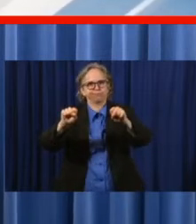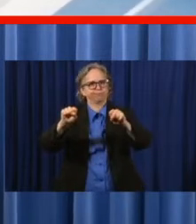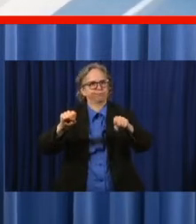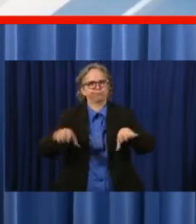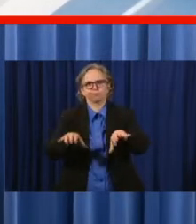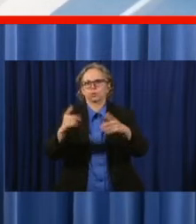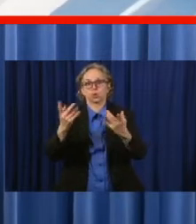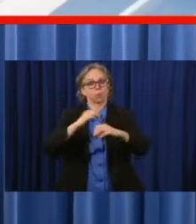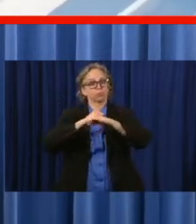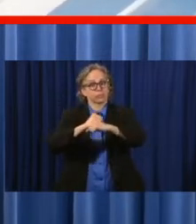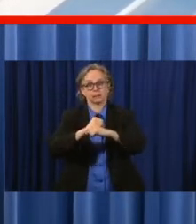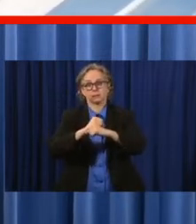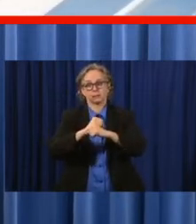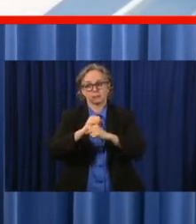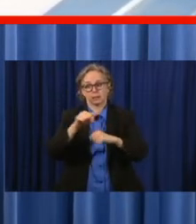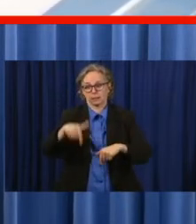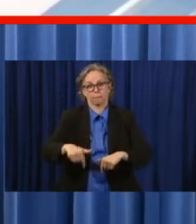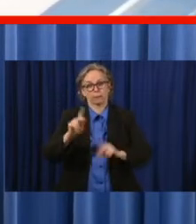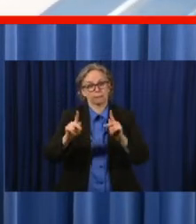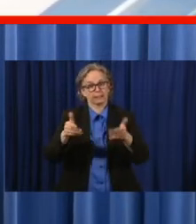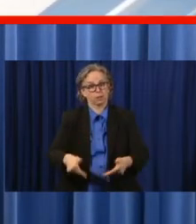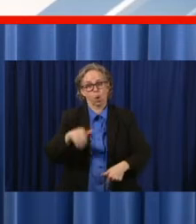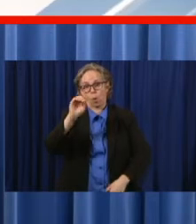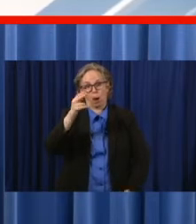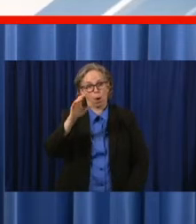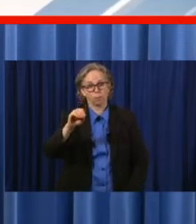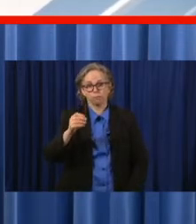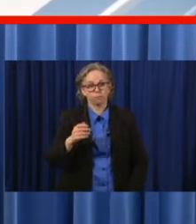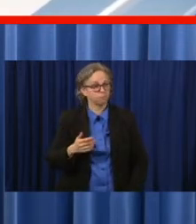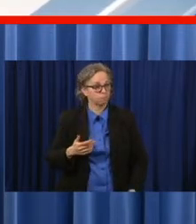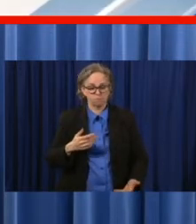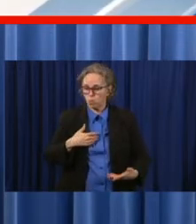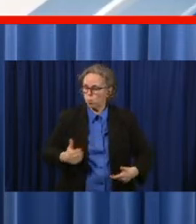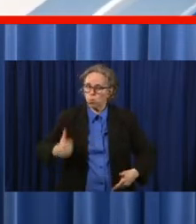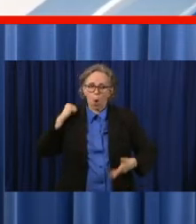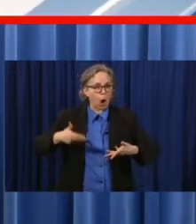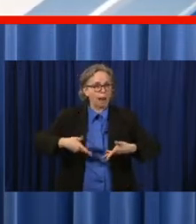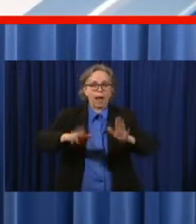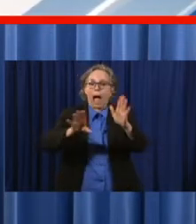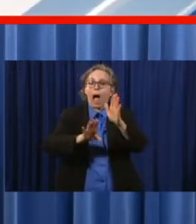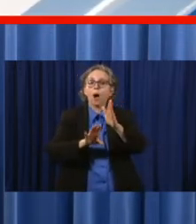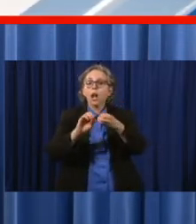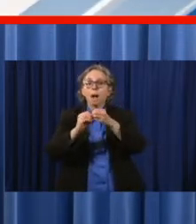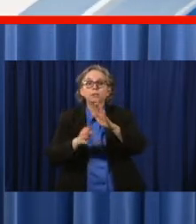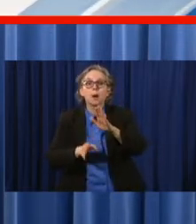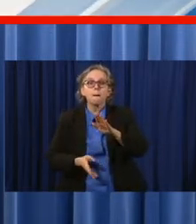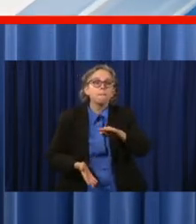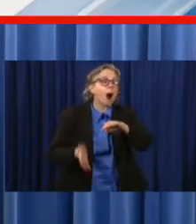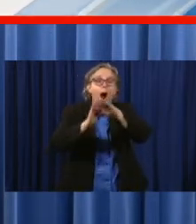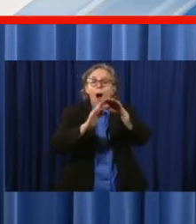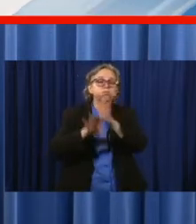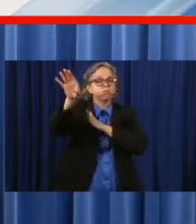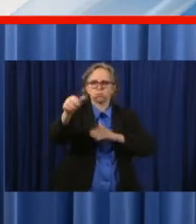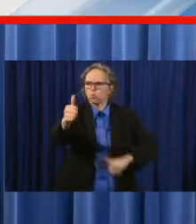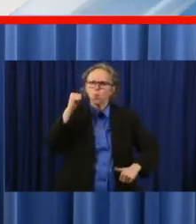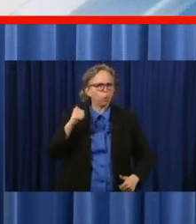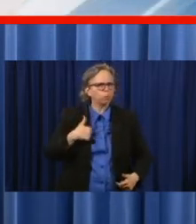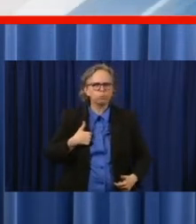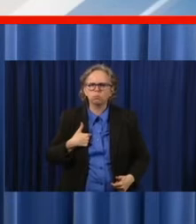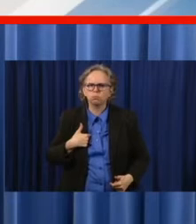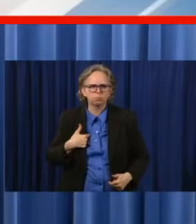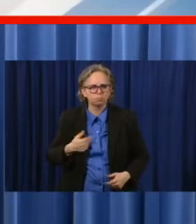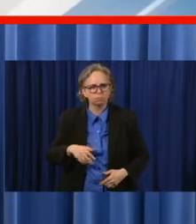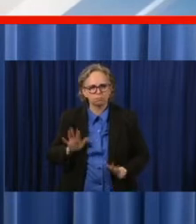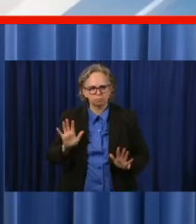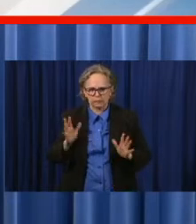us surge in regard to this. So again, this is a very delicate operation.